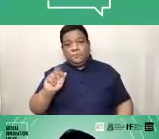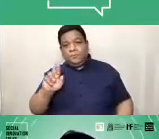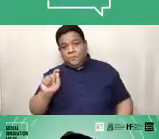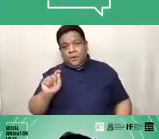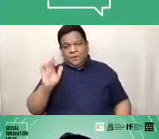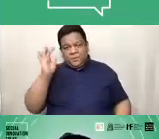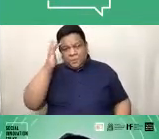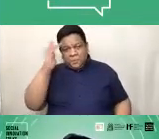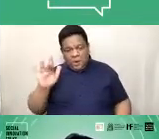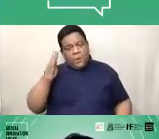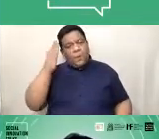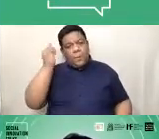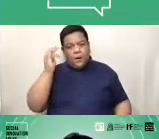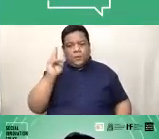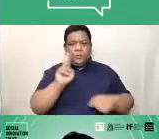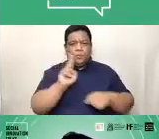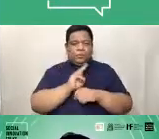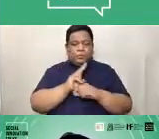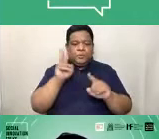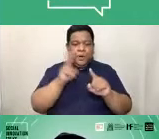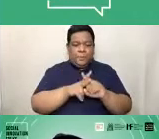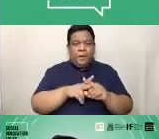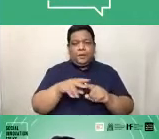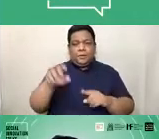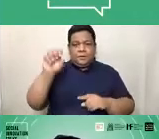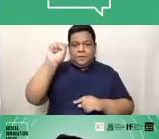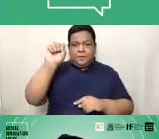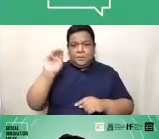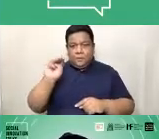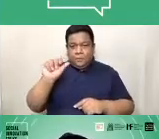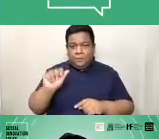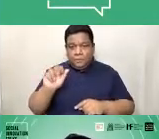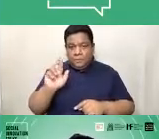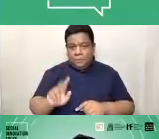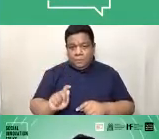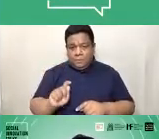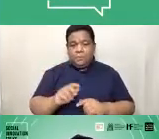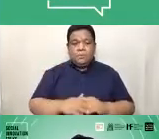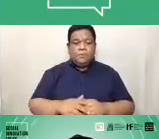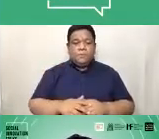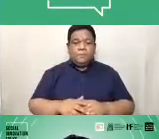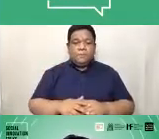these concepts. And let's take a step back. Self-monitoring, analysis, and reporting.